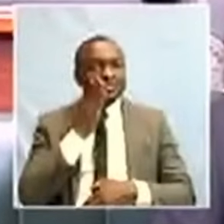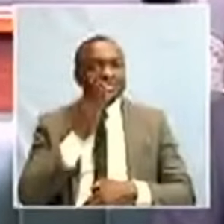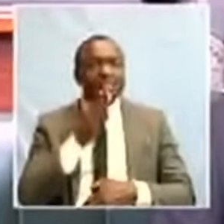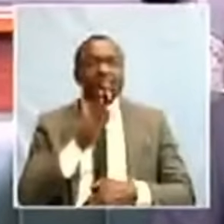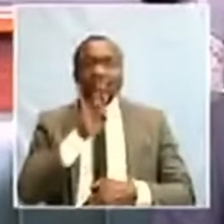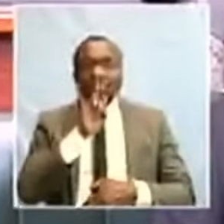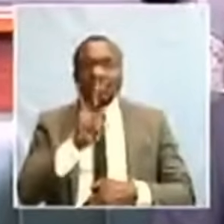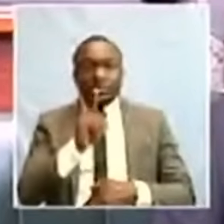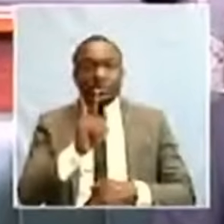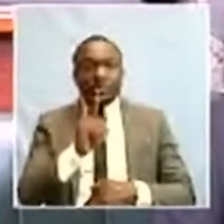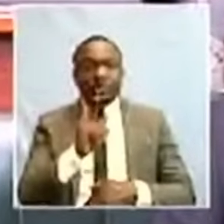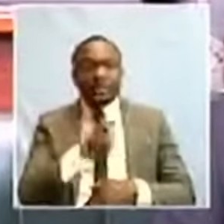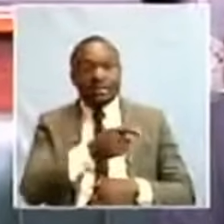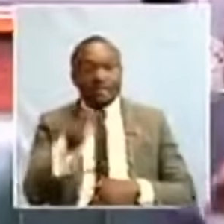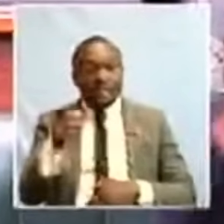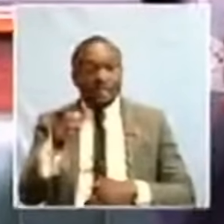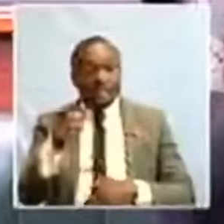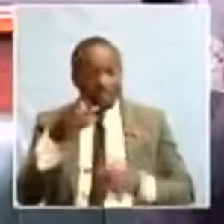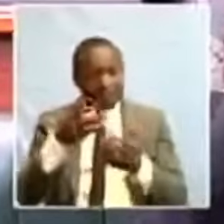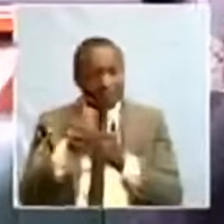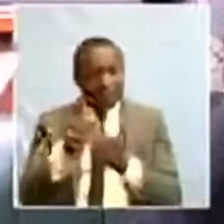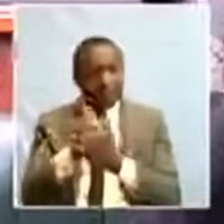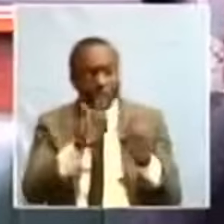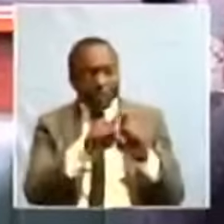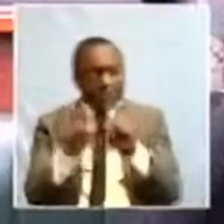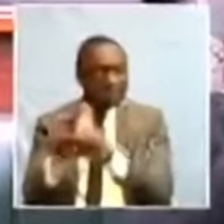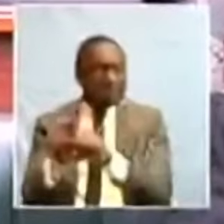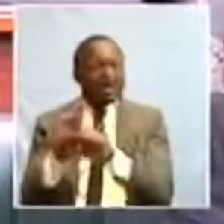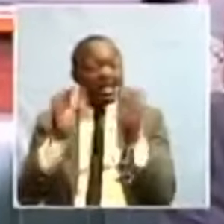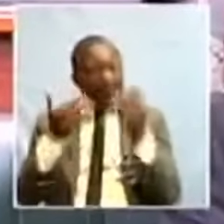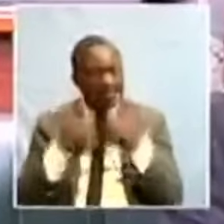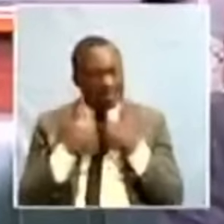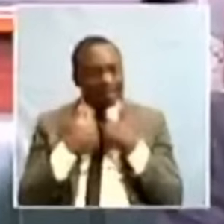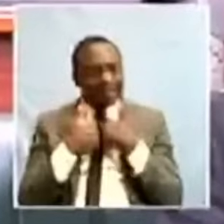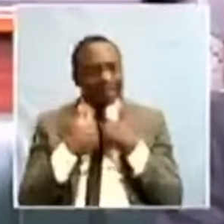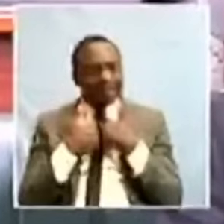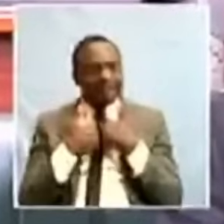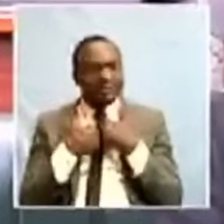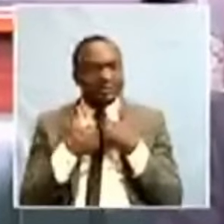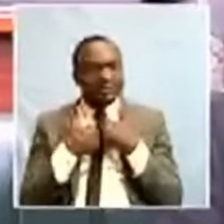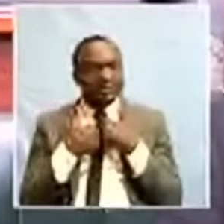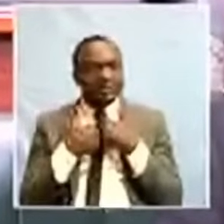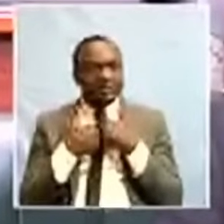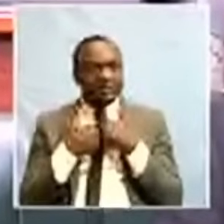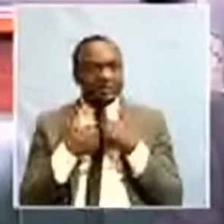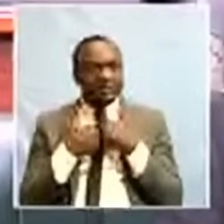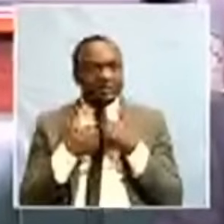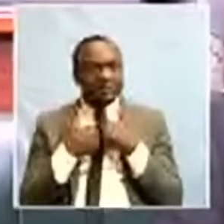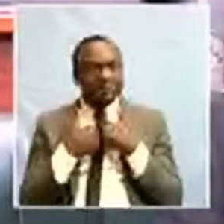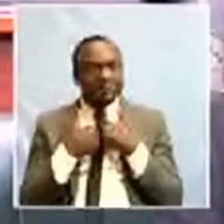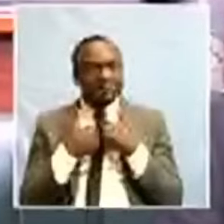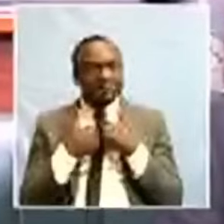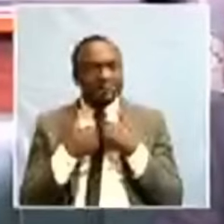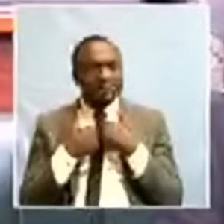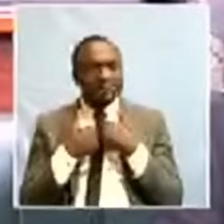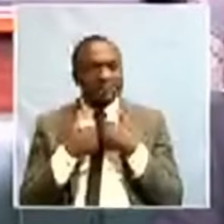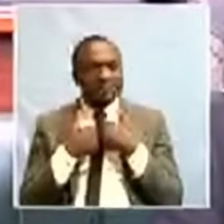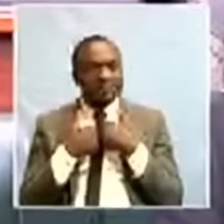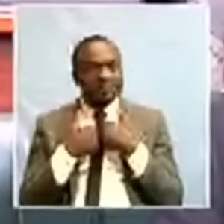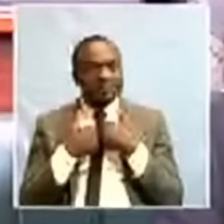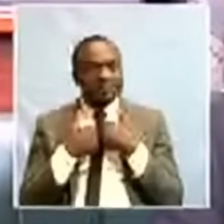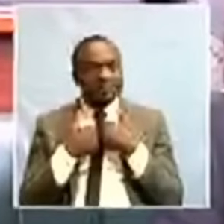it is disposable income, and it also have a ripple effect. Because these families